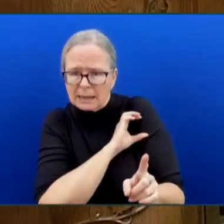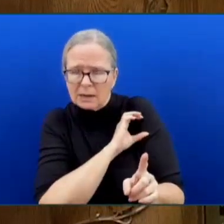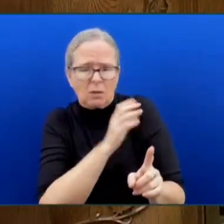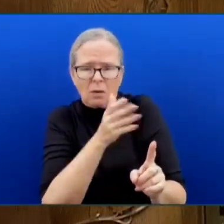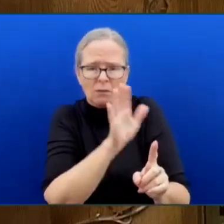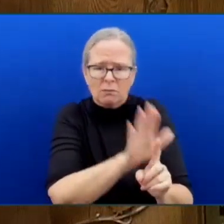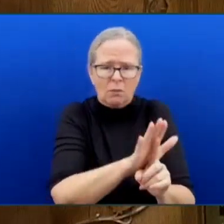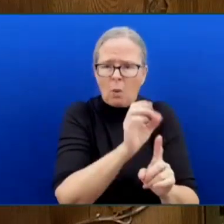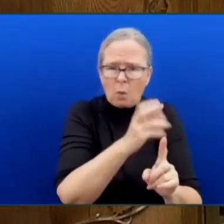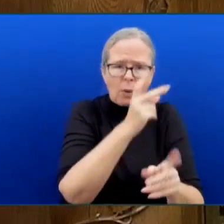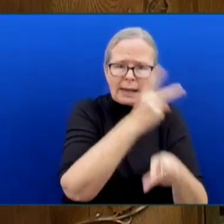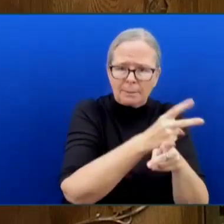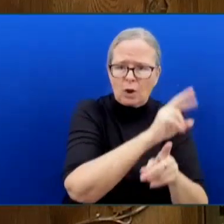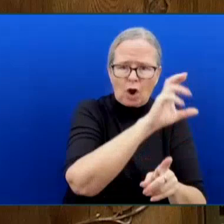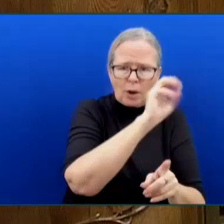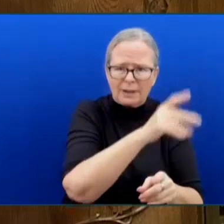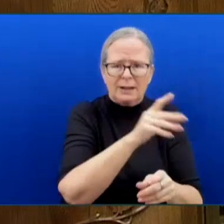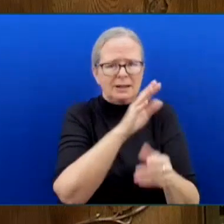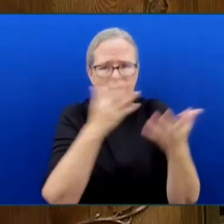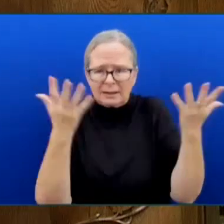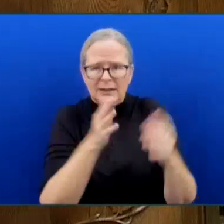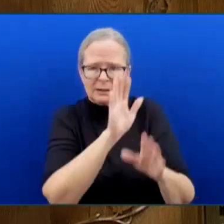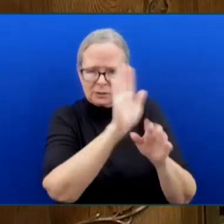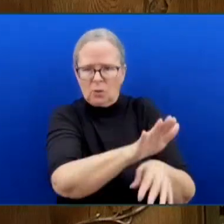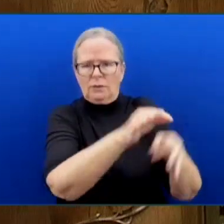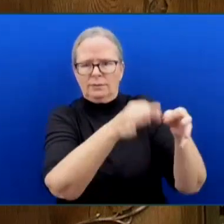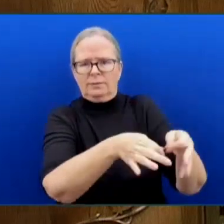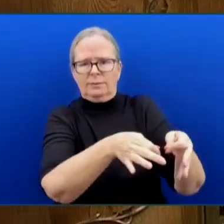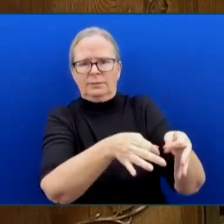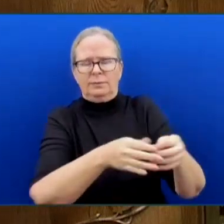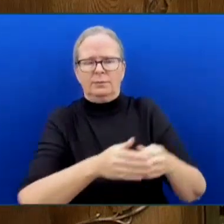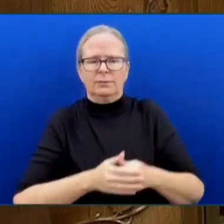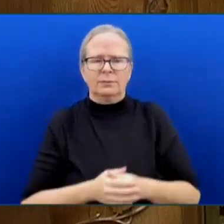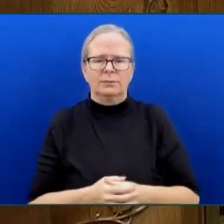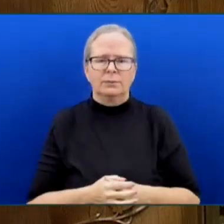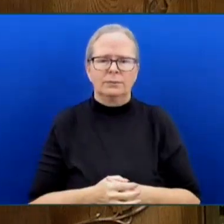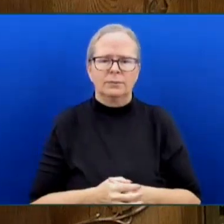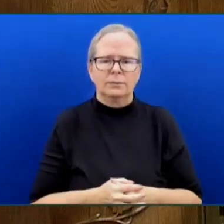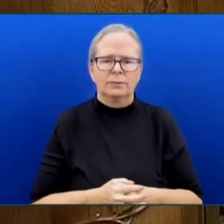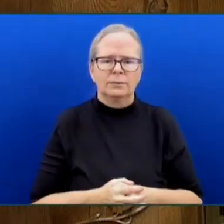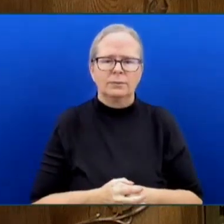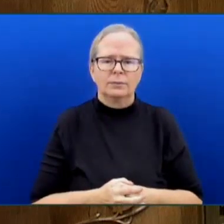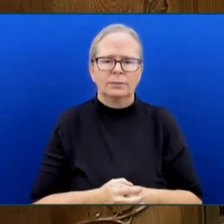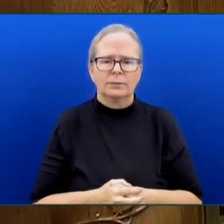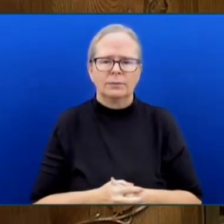Minister of Public Safety and Solicitor General. Thank you, Honourable Speaker. No.